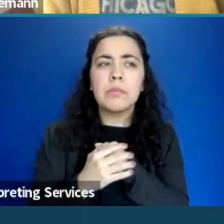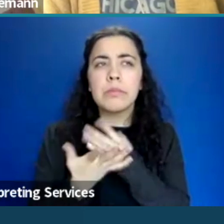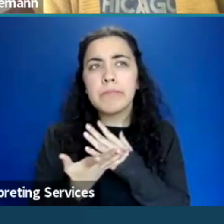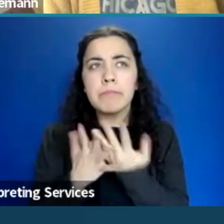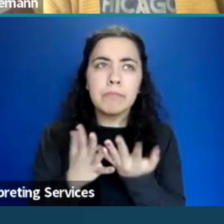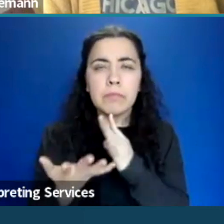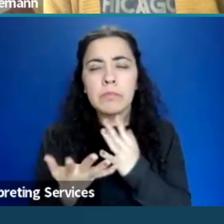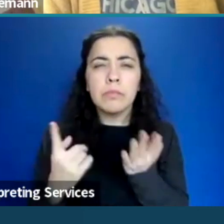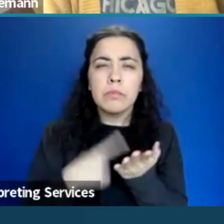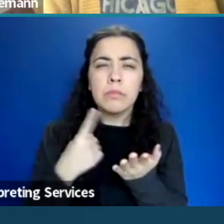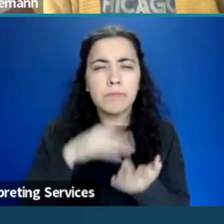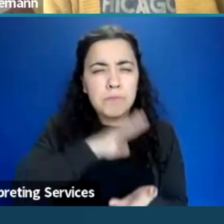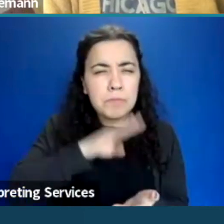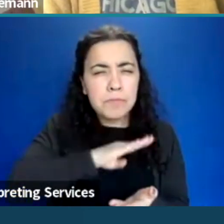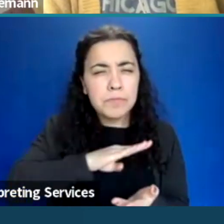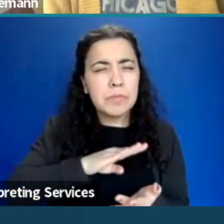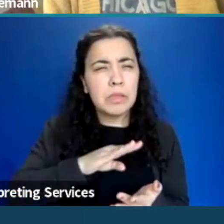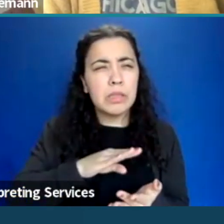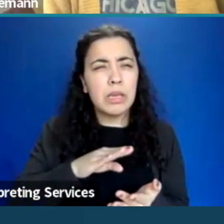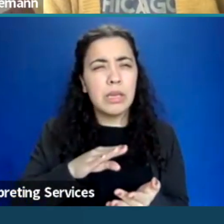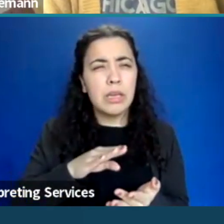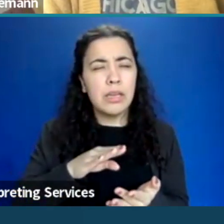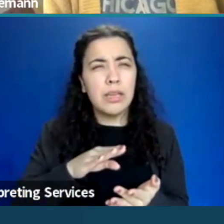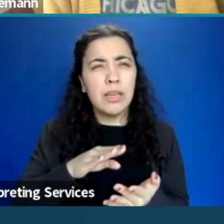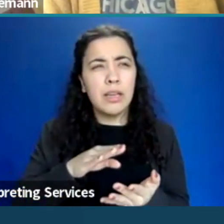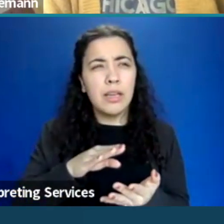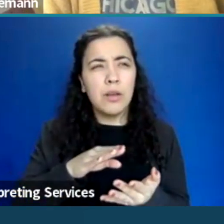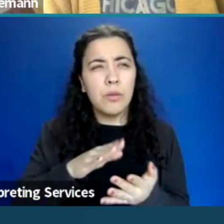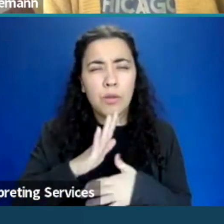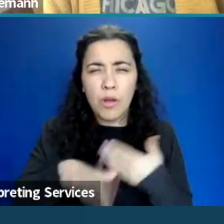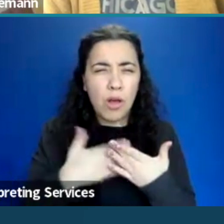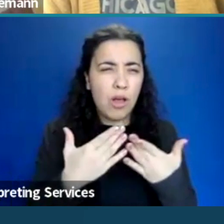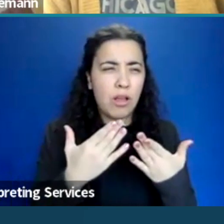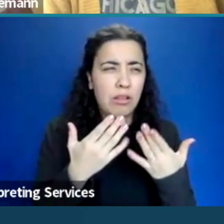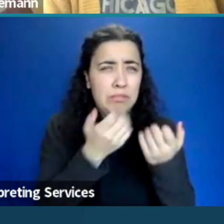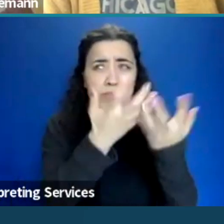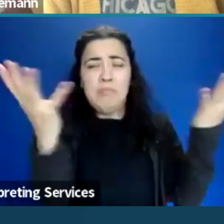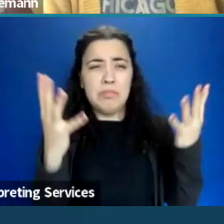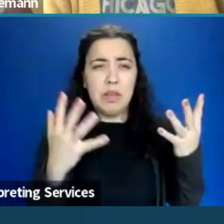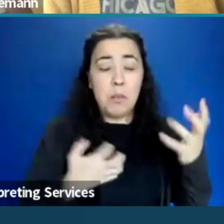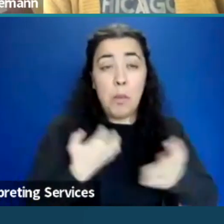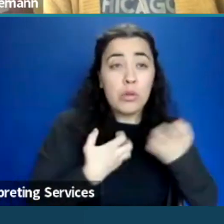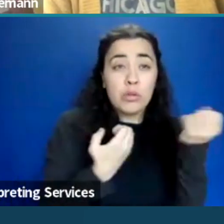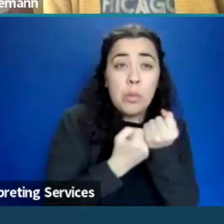it's frustrating with all the emotional support dogs that